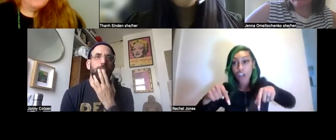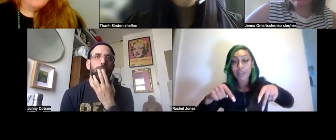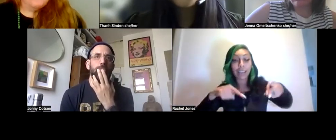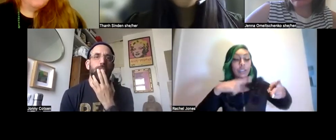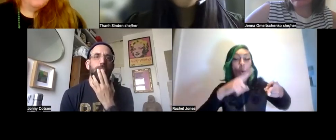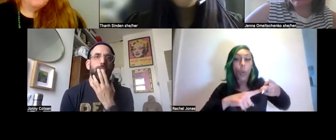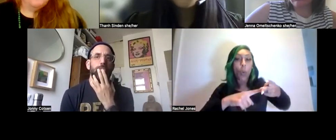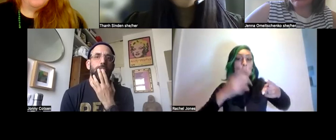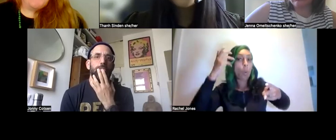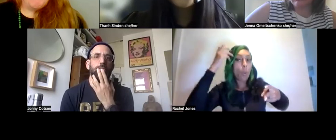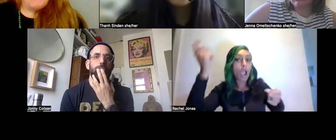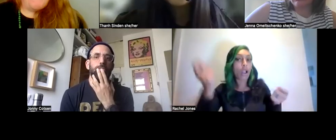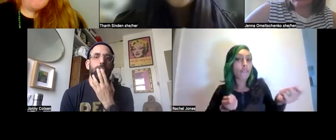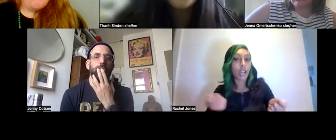governance?